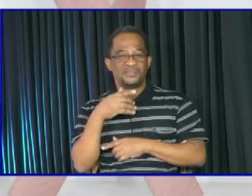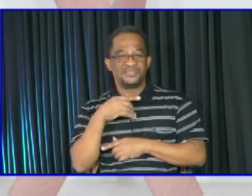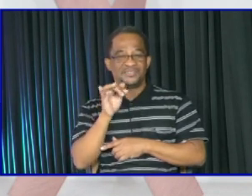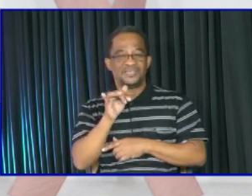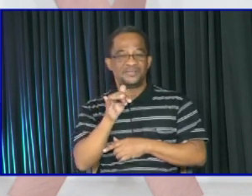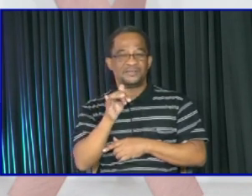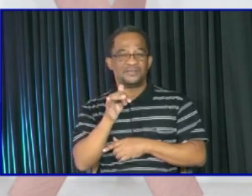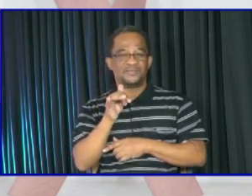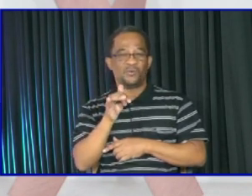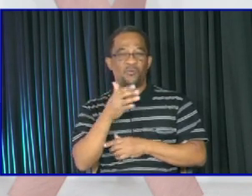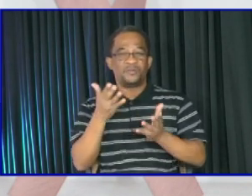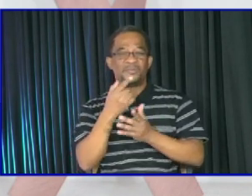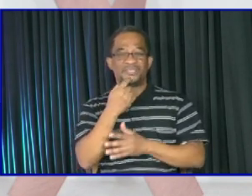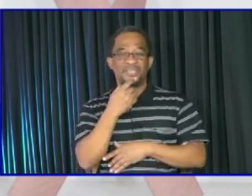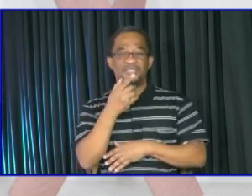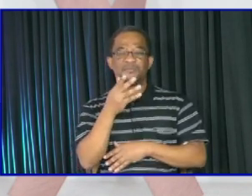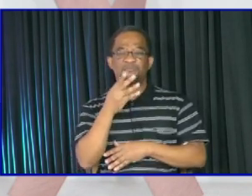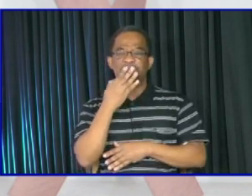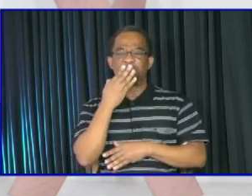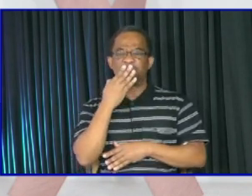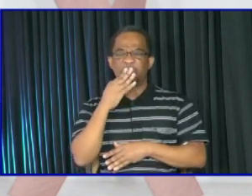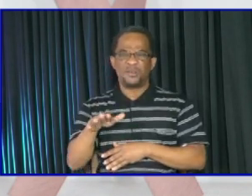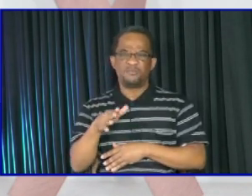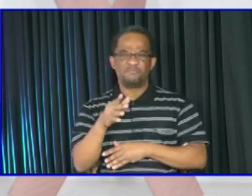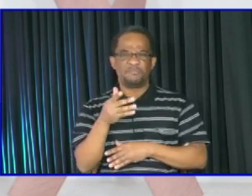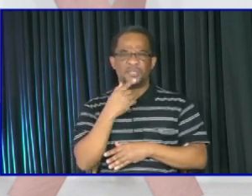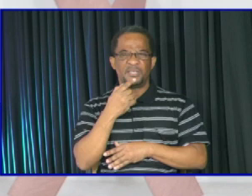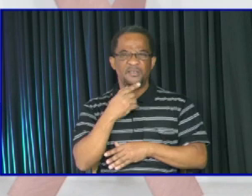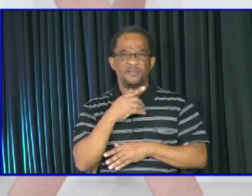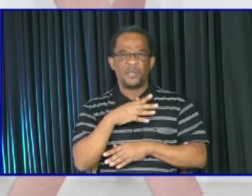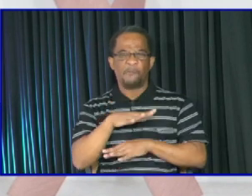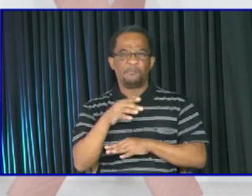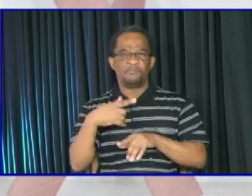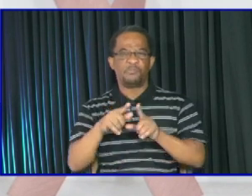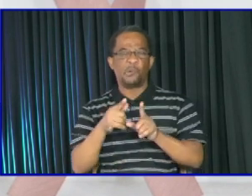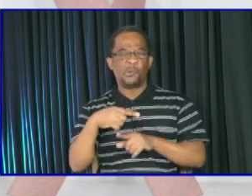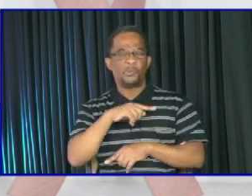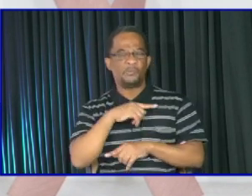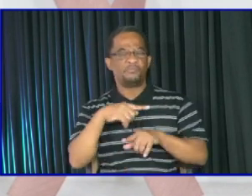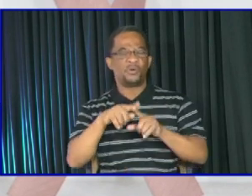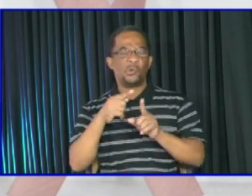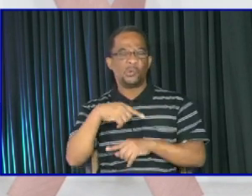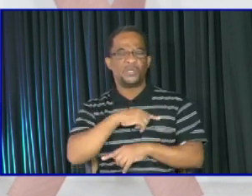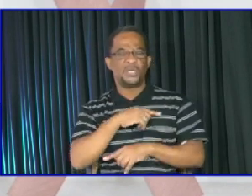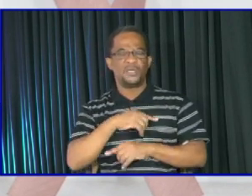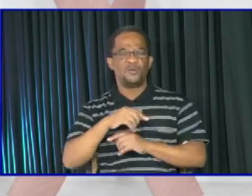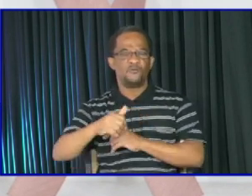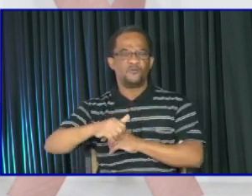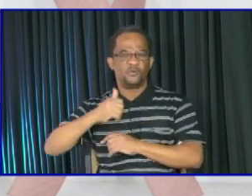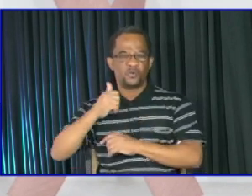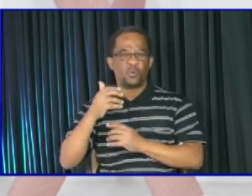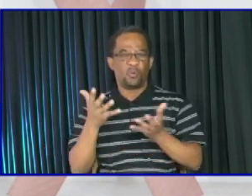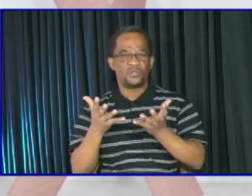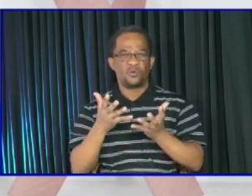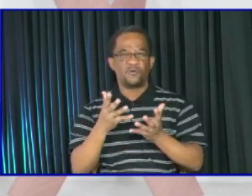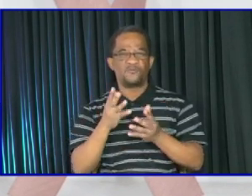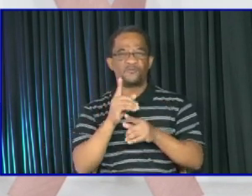because we are stubborn and refuse to surrender ourselves to you,